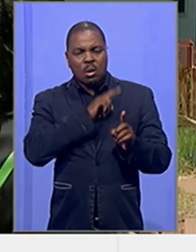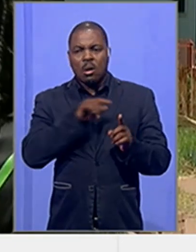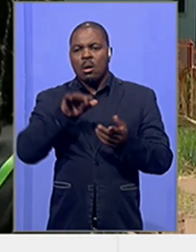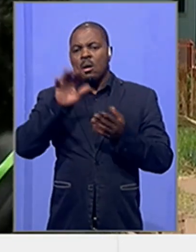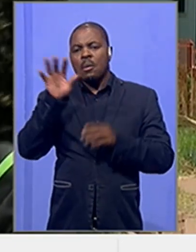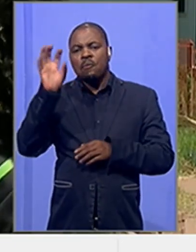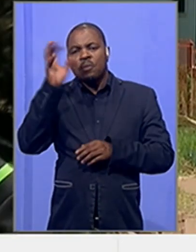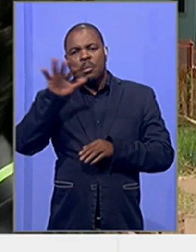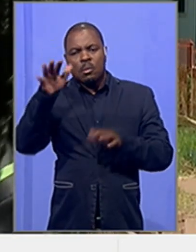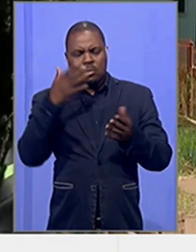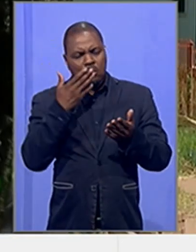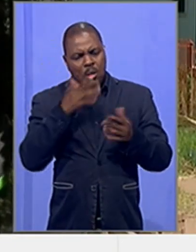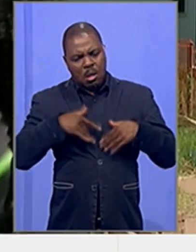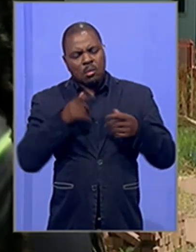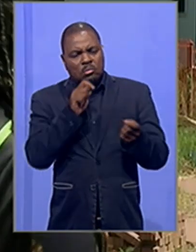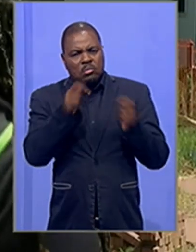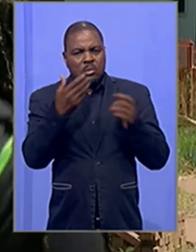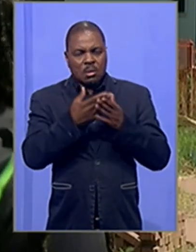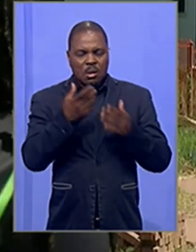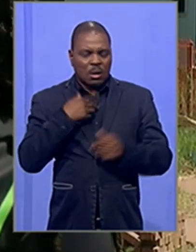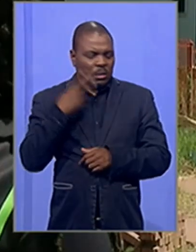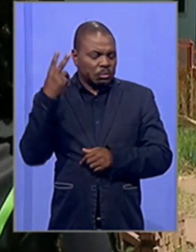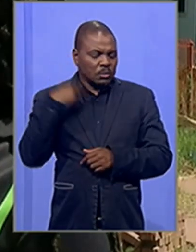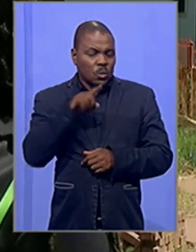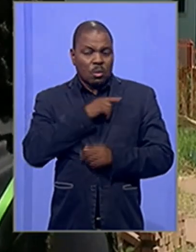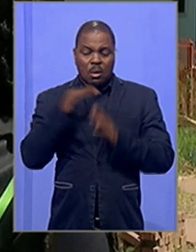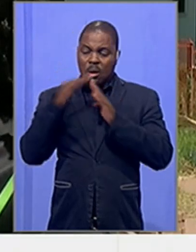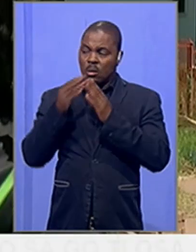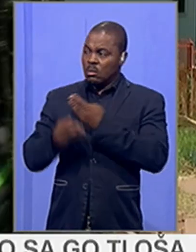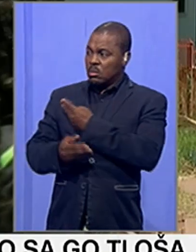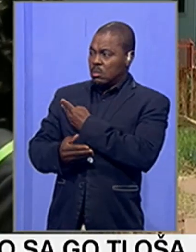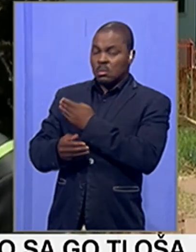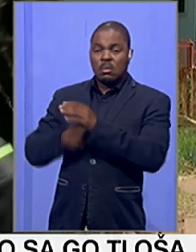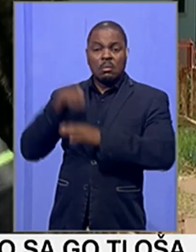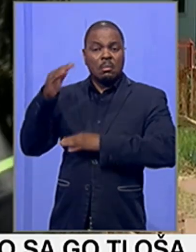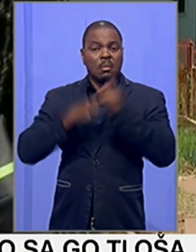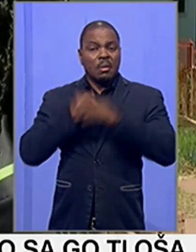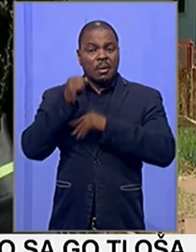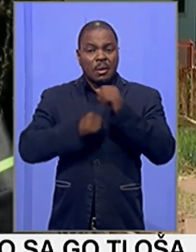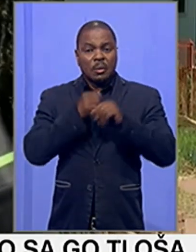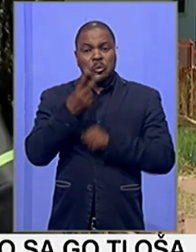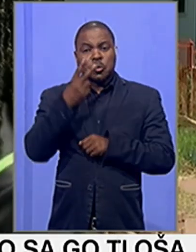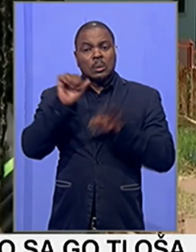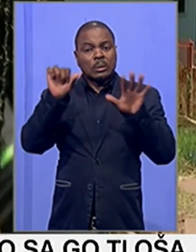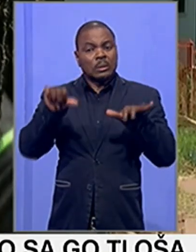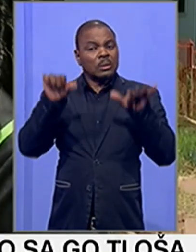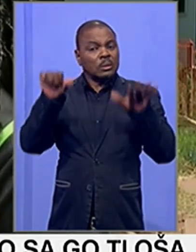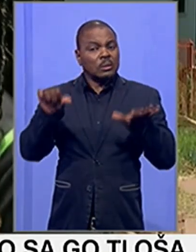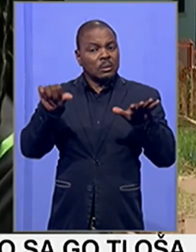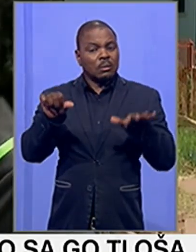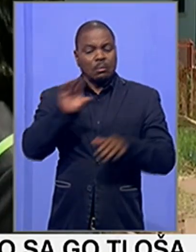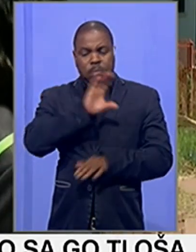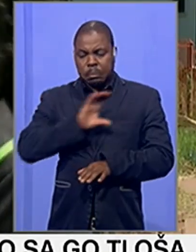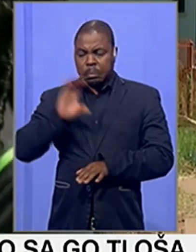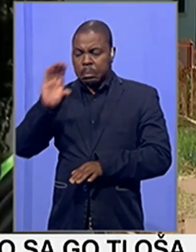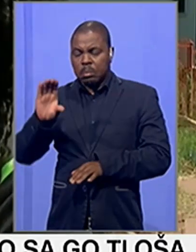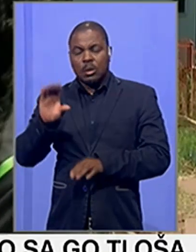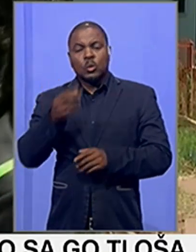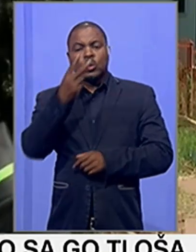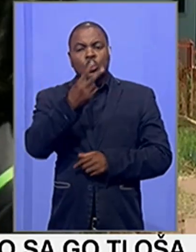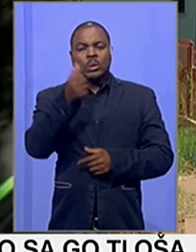maswabi tsatsi lena ke eme pela matloana a hauweng go tloa ka 2016 mo e leng gore tšhelete kana ka about 260 million e